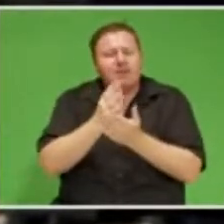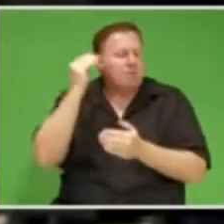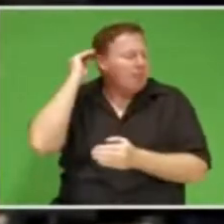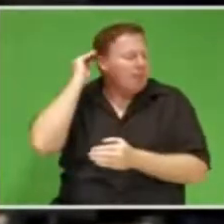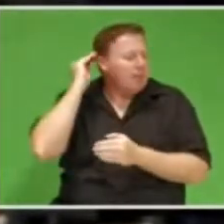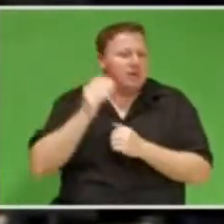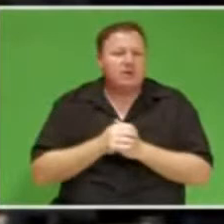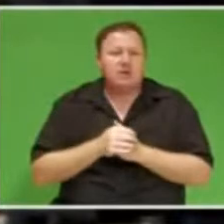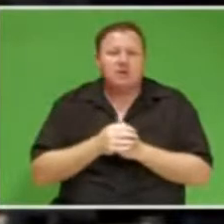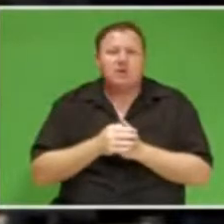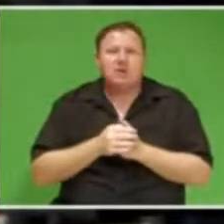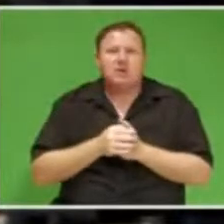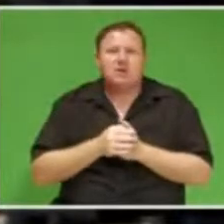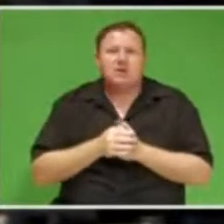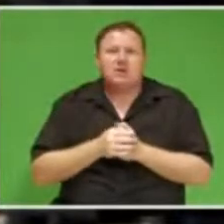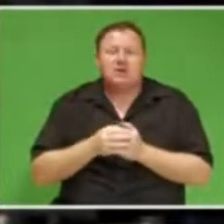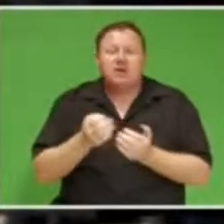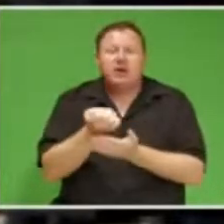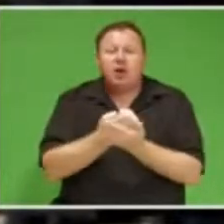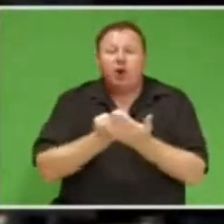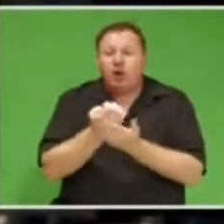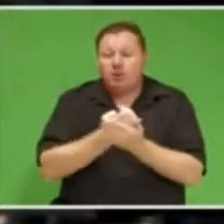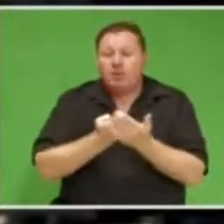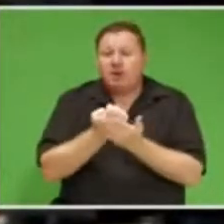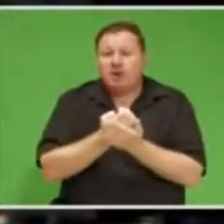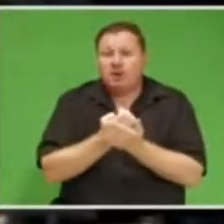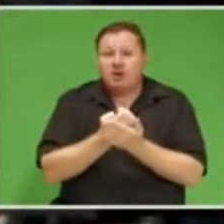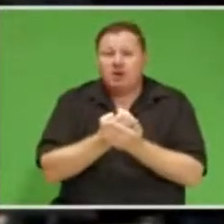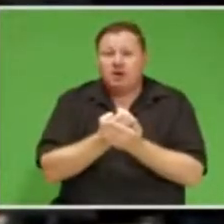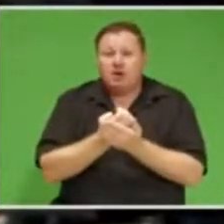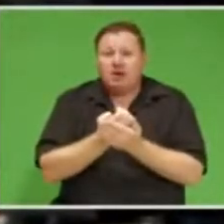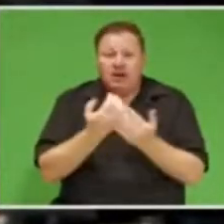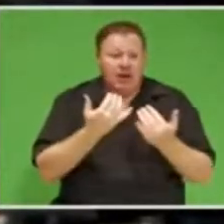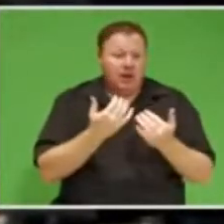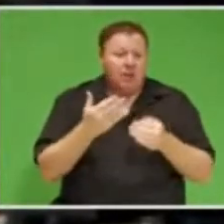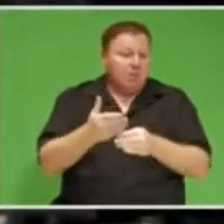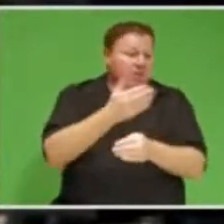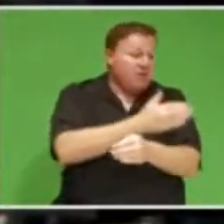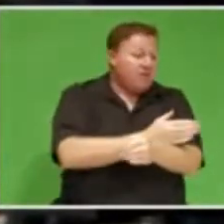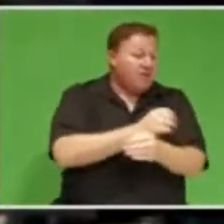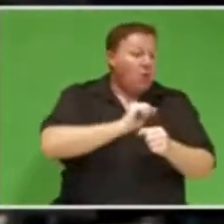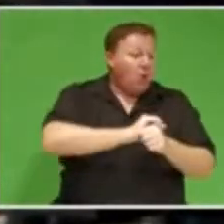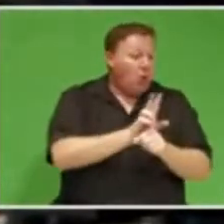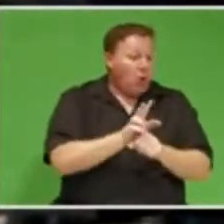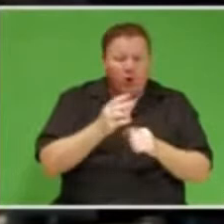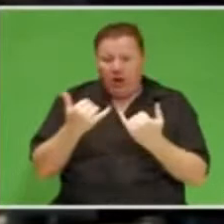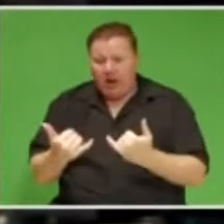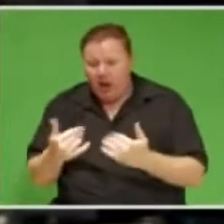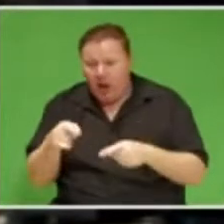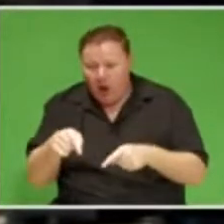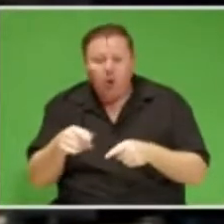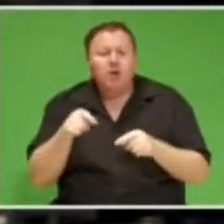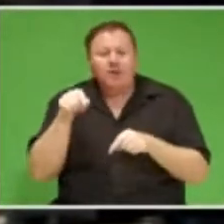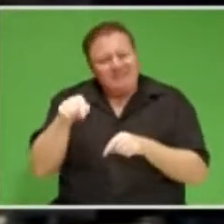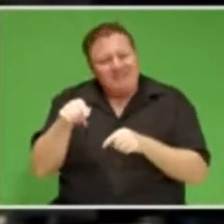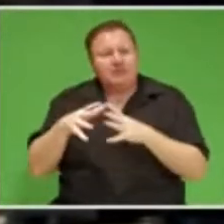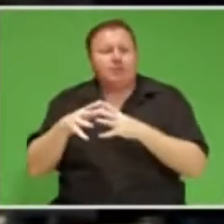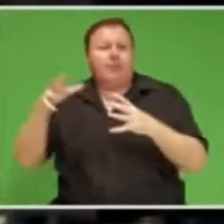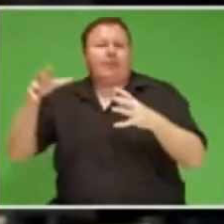our economy is larger than it was before the pandemic. Between the third quarters